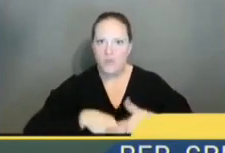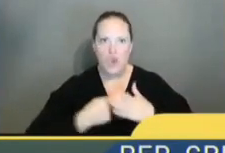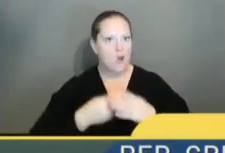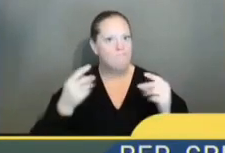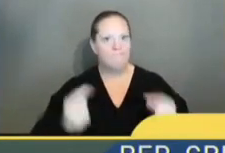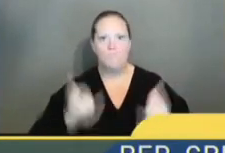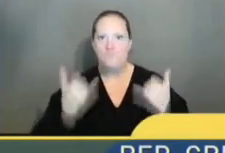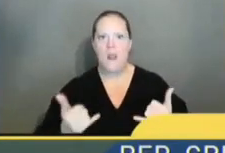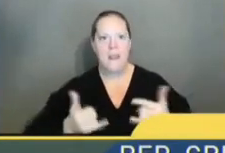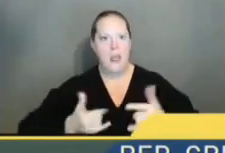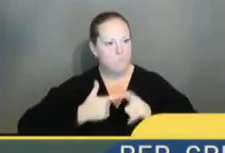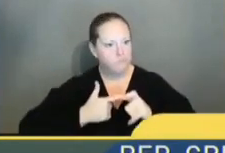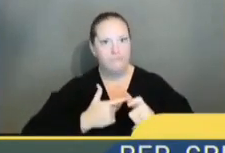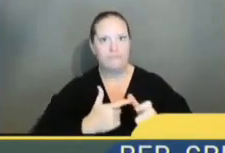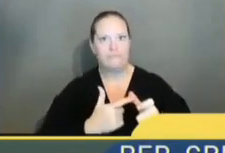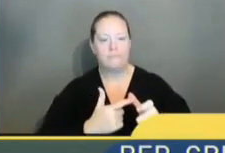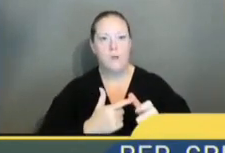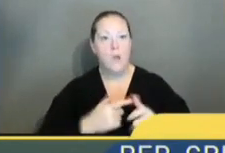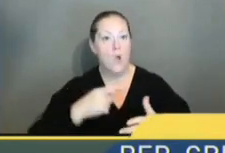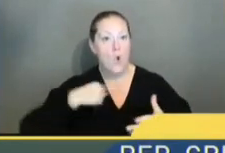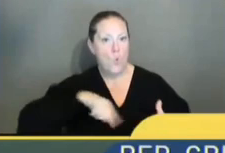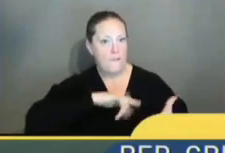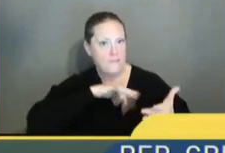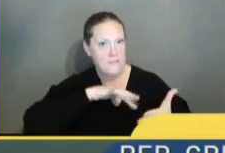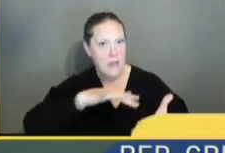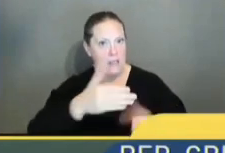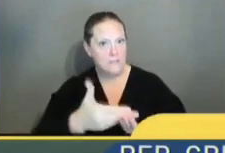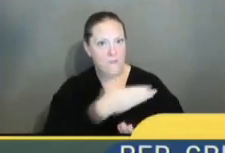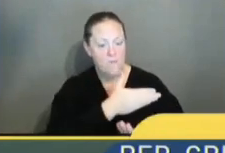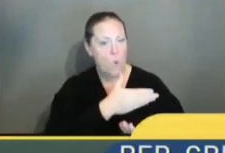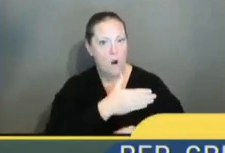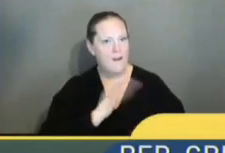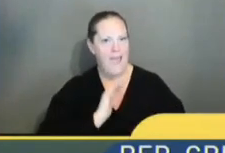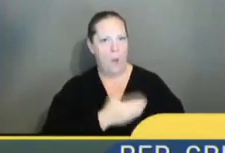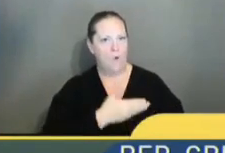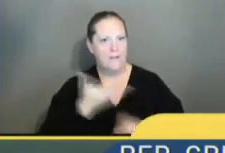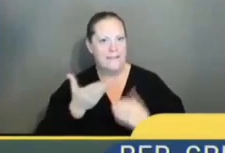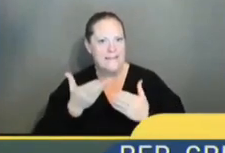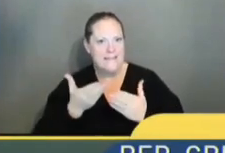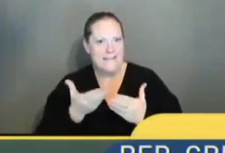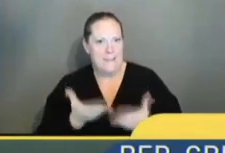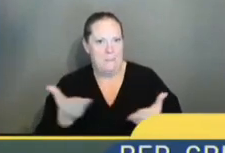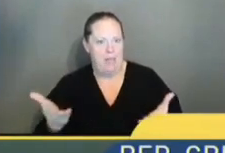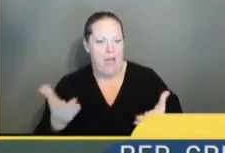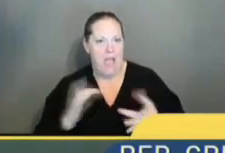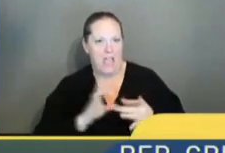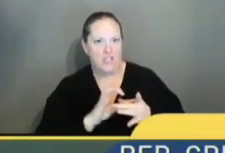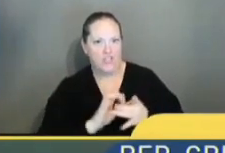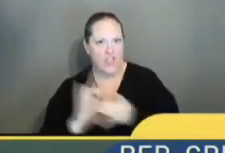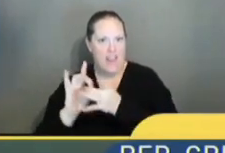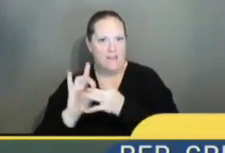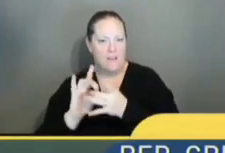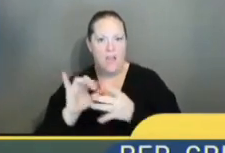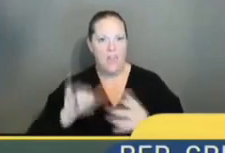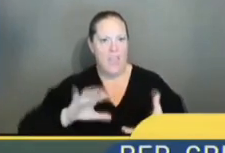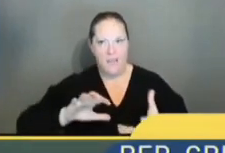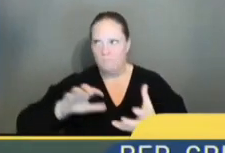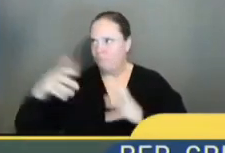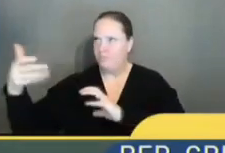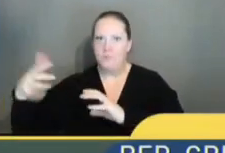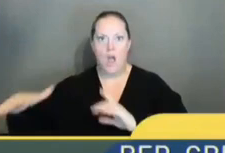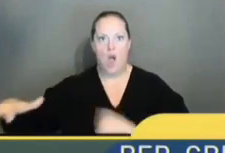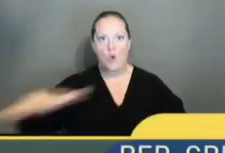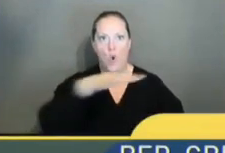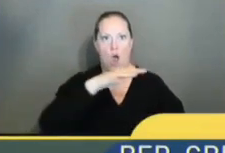lot of this before. Given our supply chains and the haywire state of that across the country, I think we need to take a new look